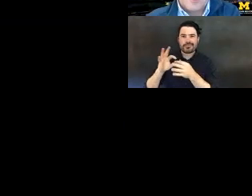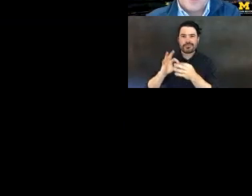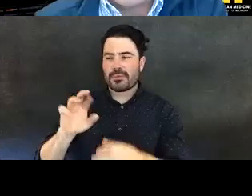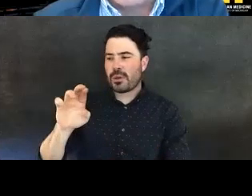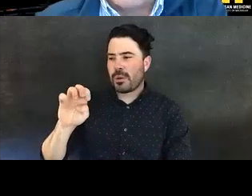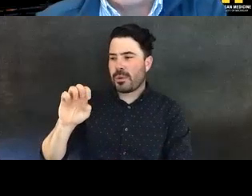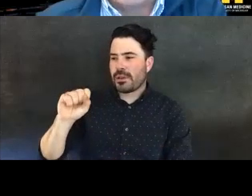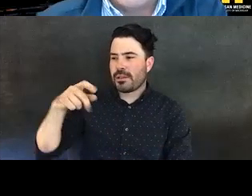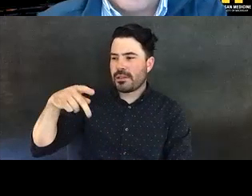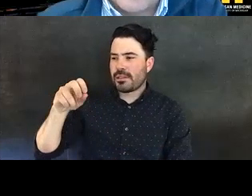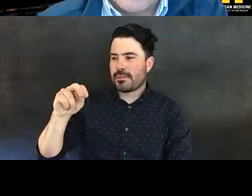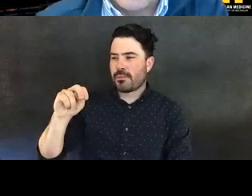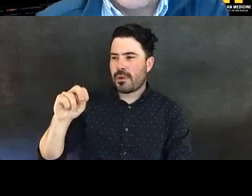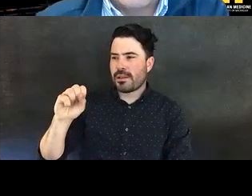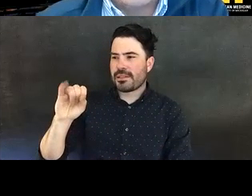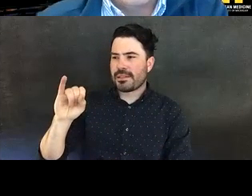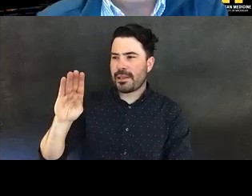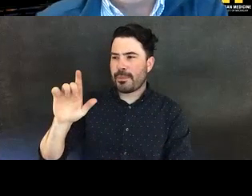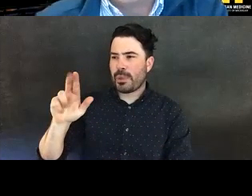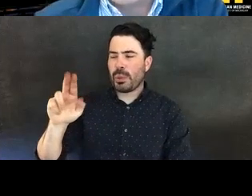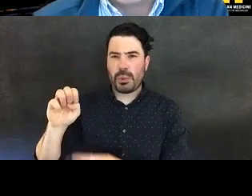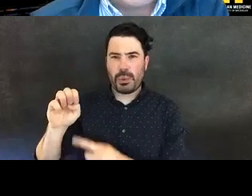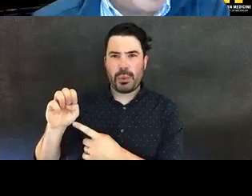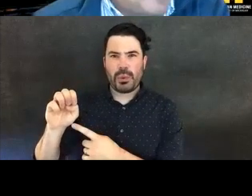ResponsiBlue screening app, all largely the